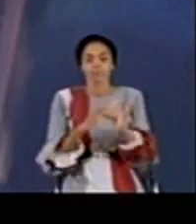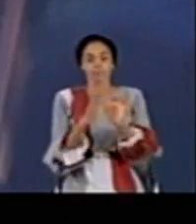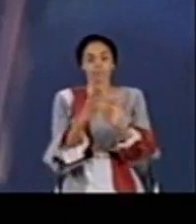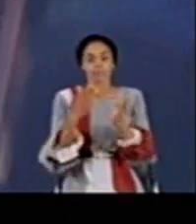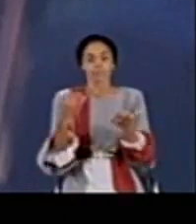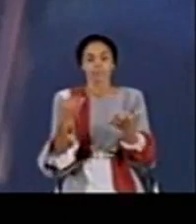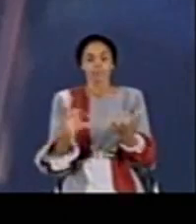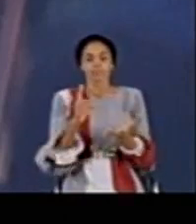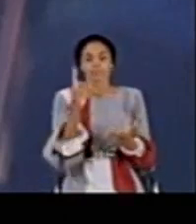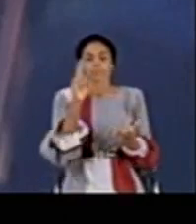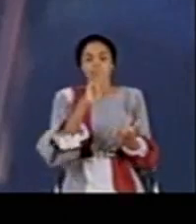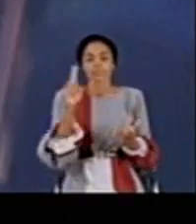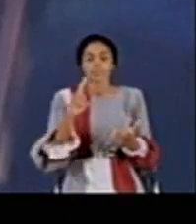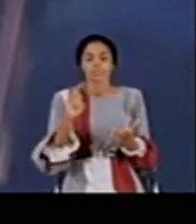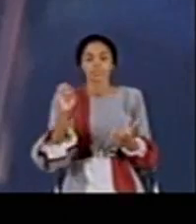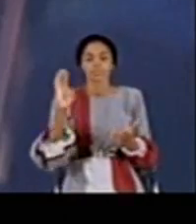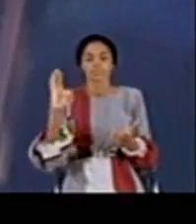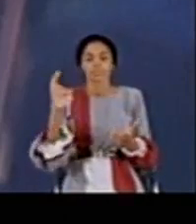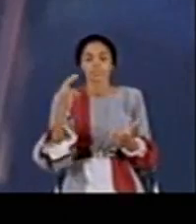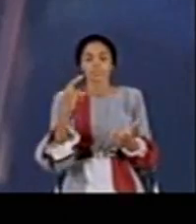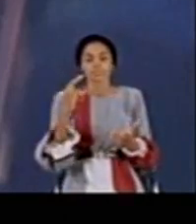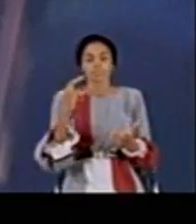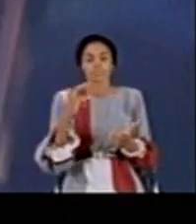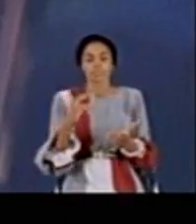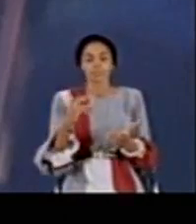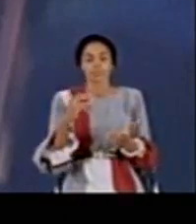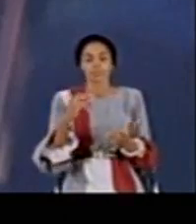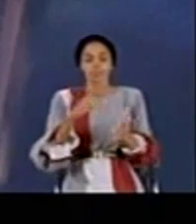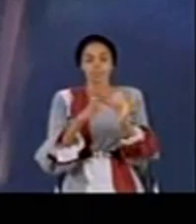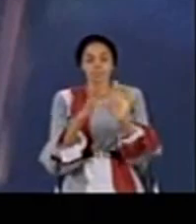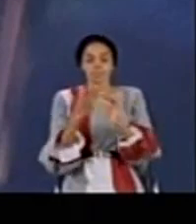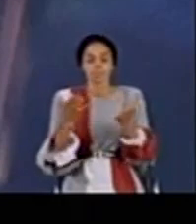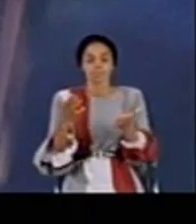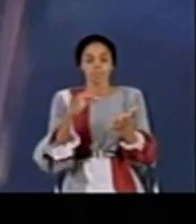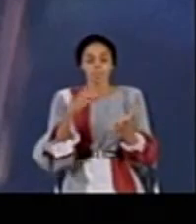Zechariah. The Book of Zechariah.